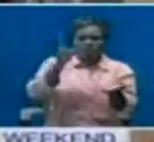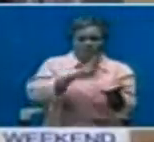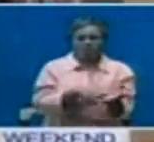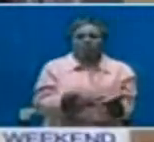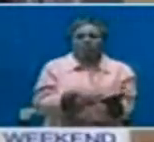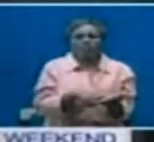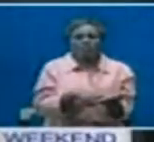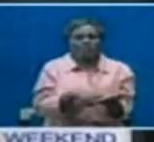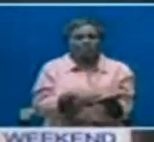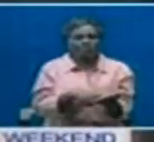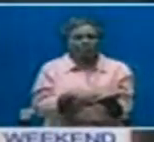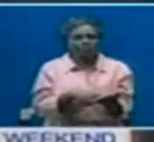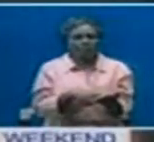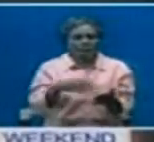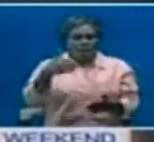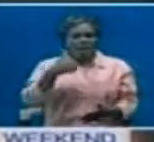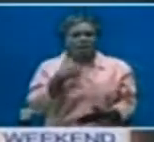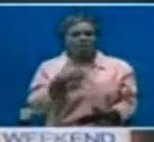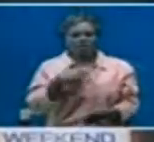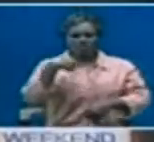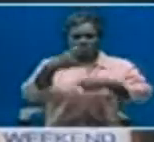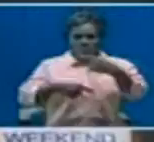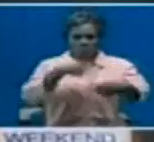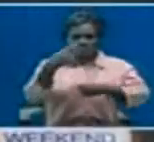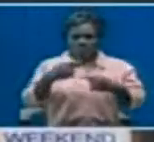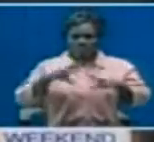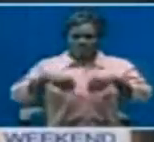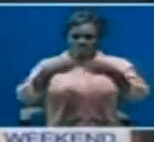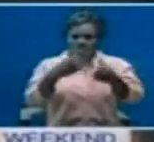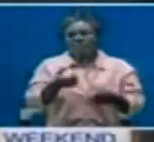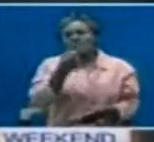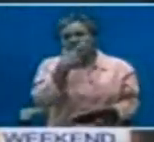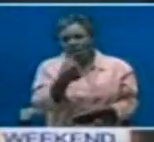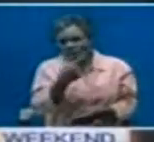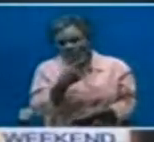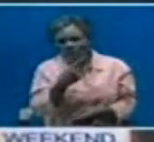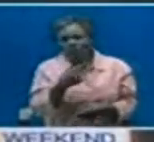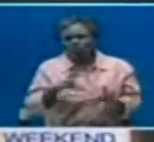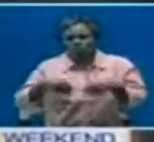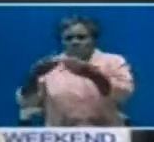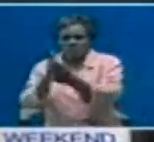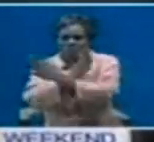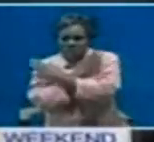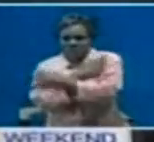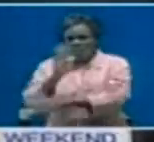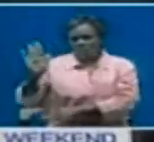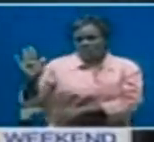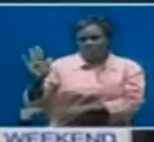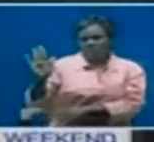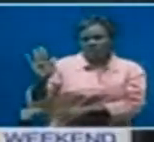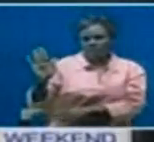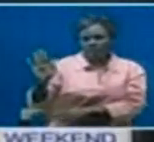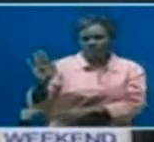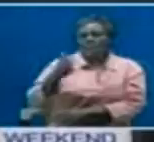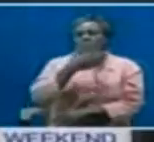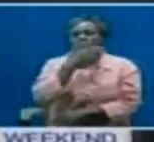partners and treat them. There is this process where we give them the drugs to take to their partners because we know they won't come. So